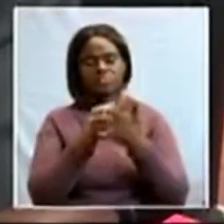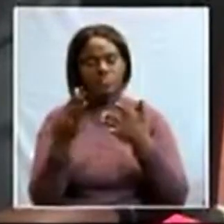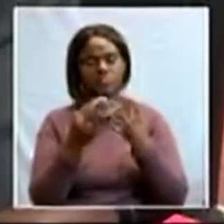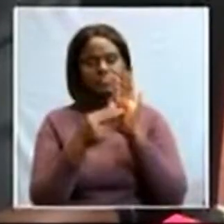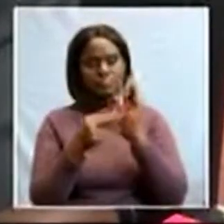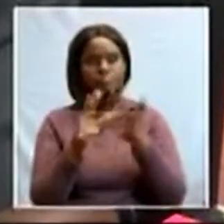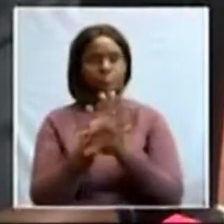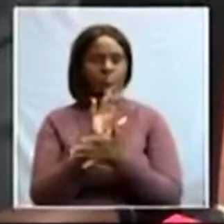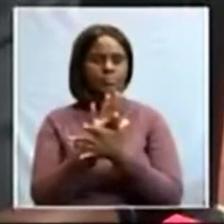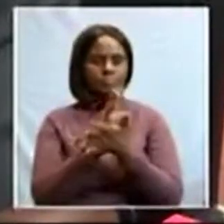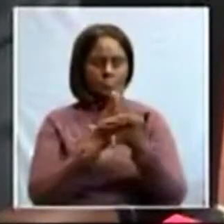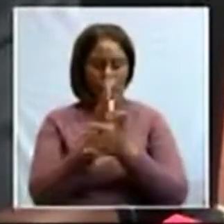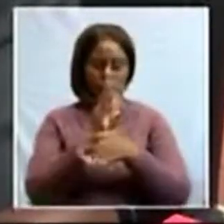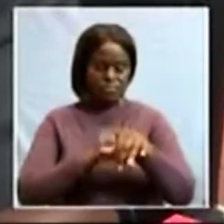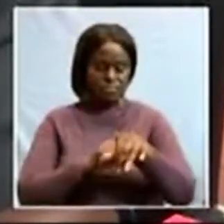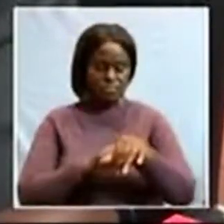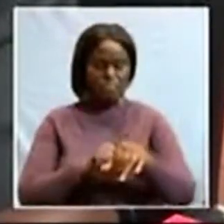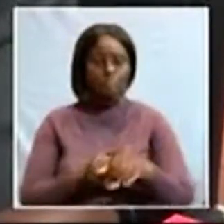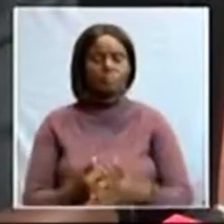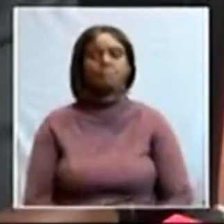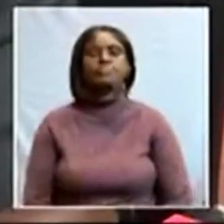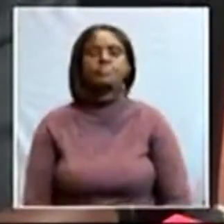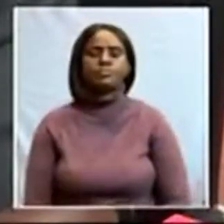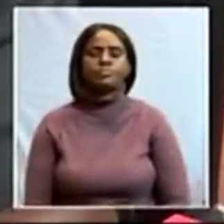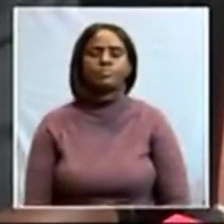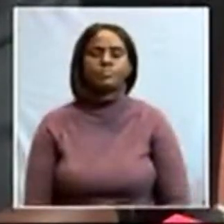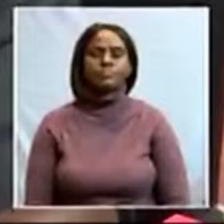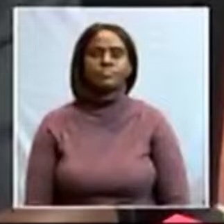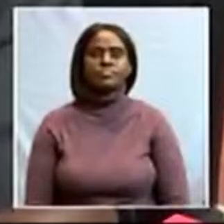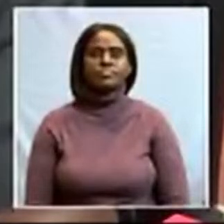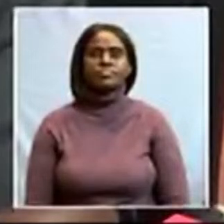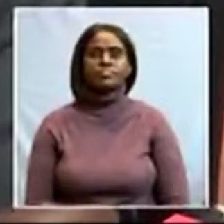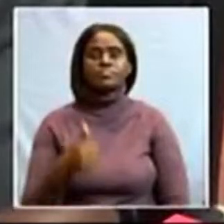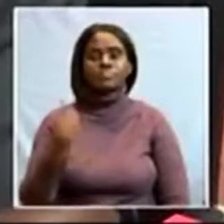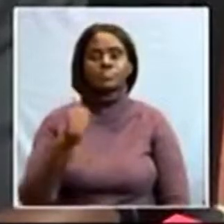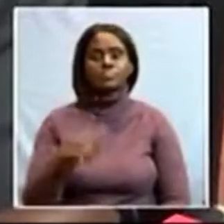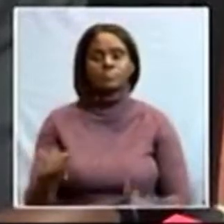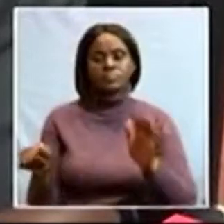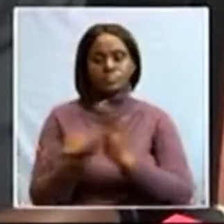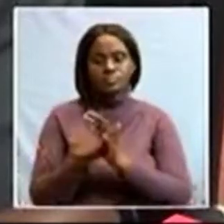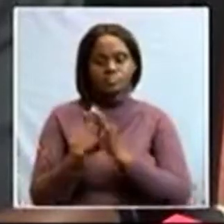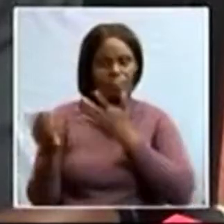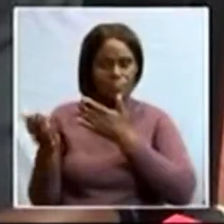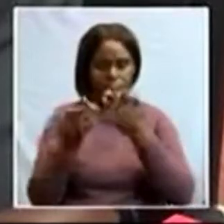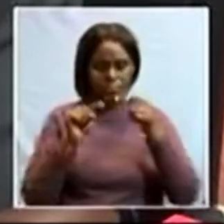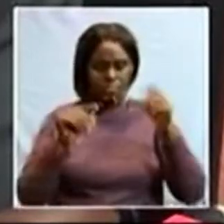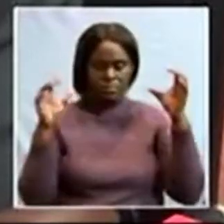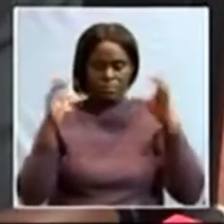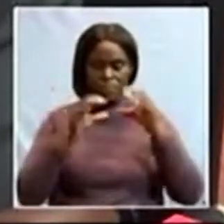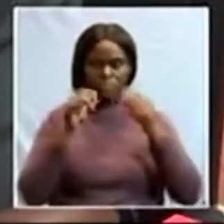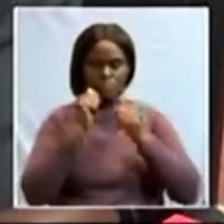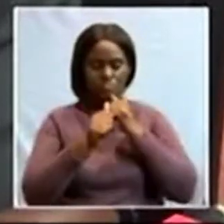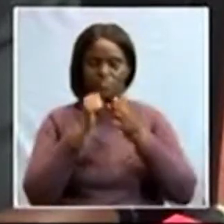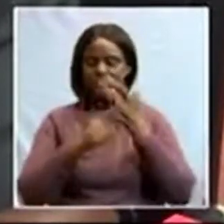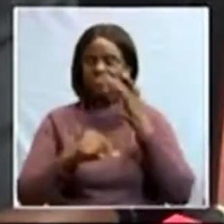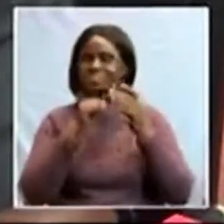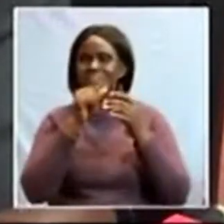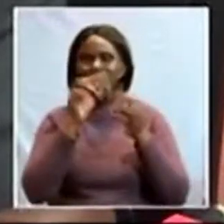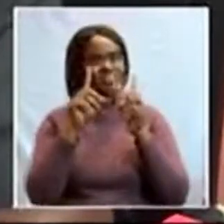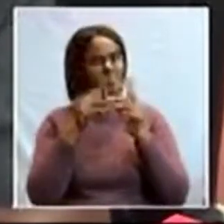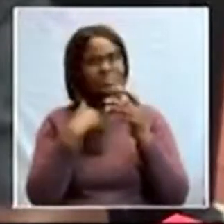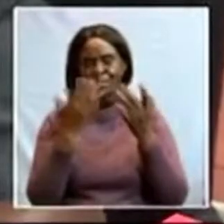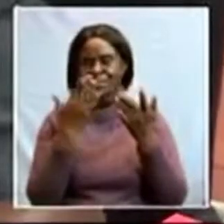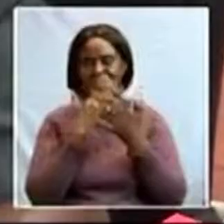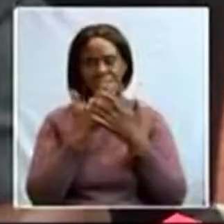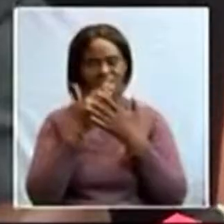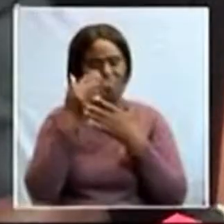documents at the right time, but chooses to bring the documents to this committee, which is not okay.